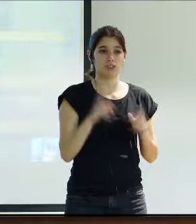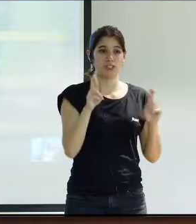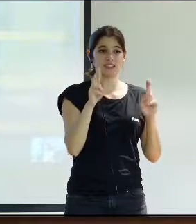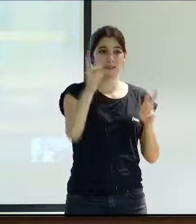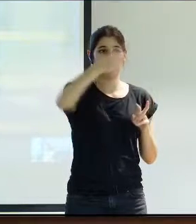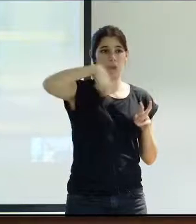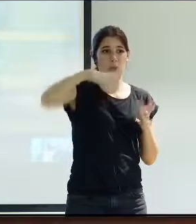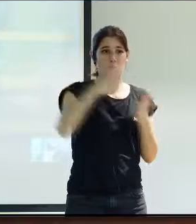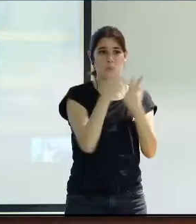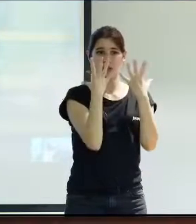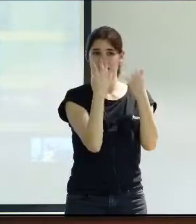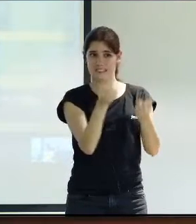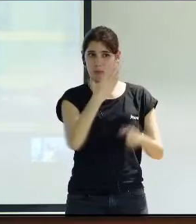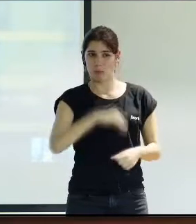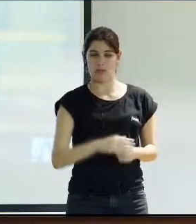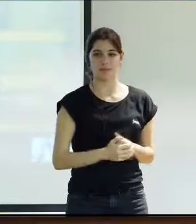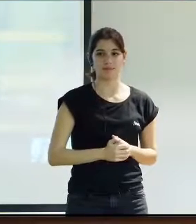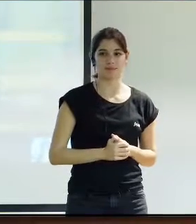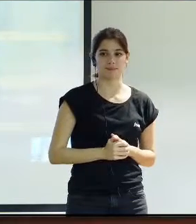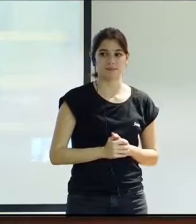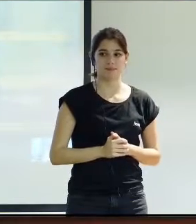I say.